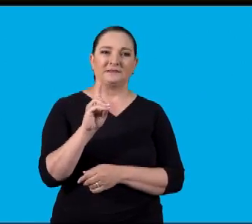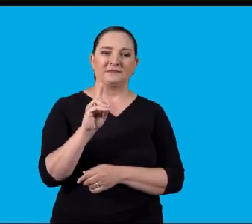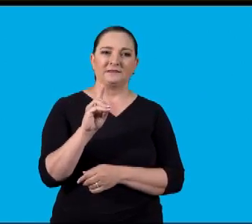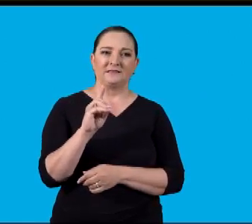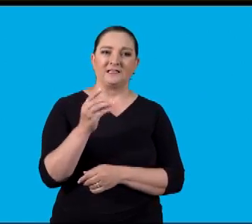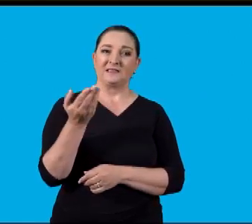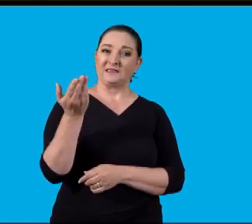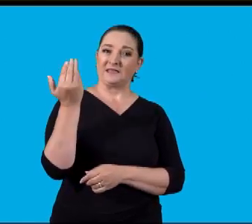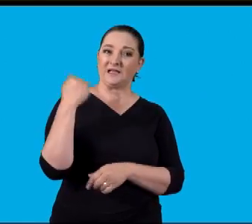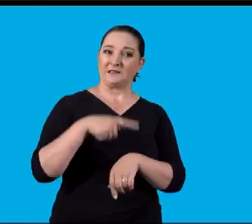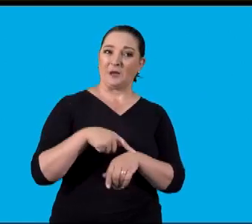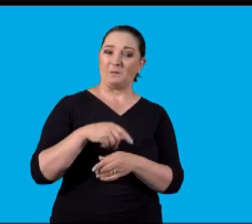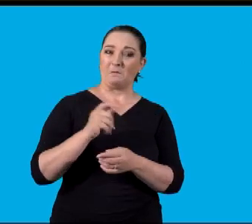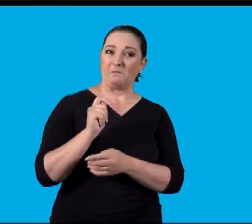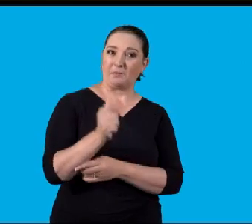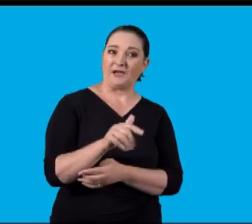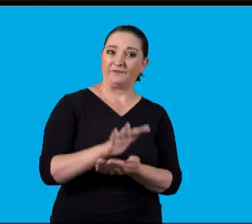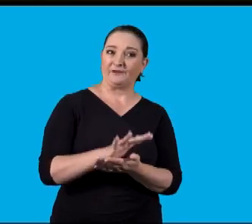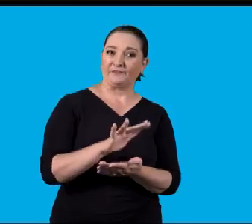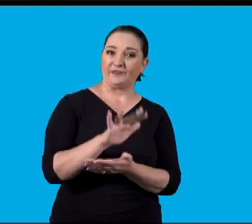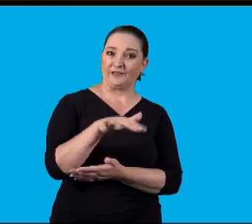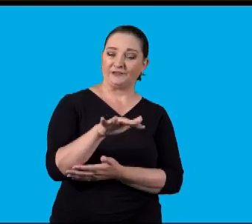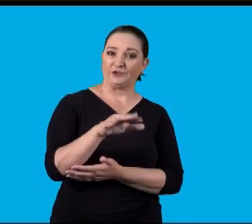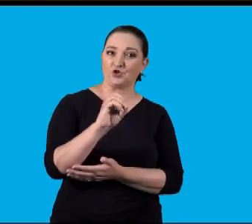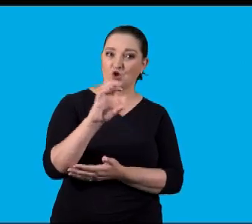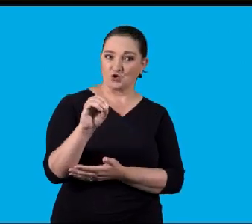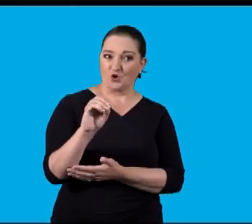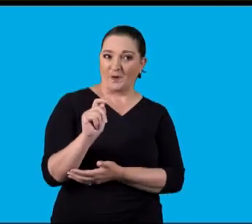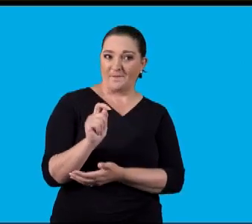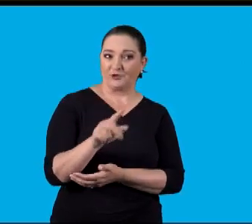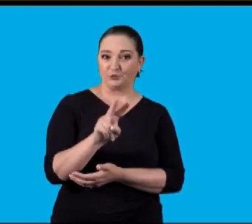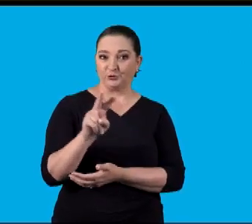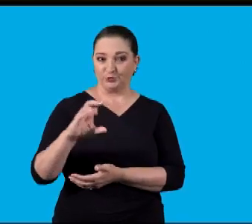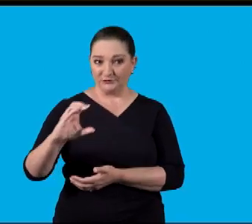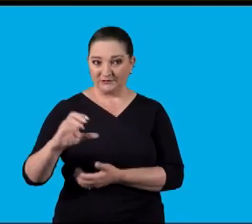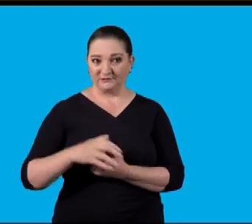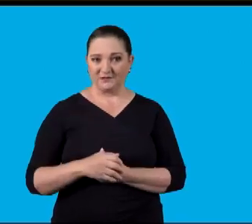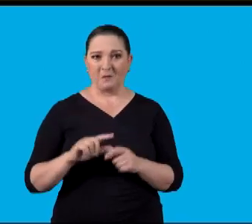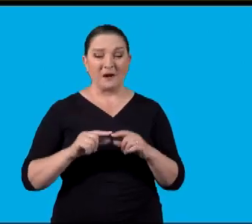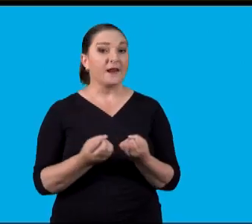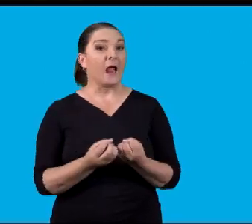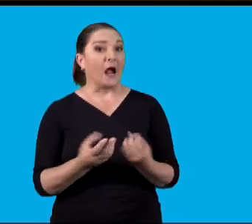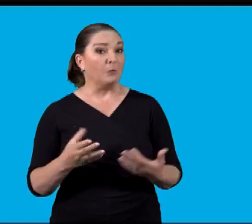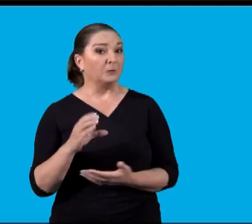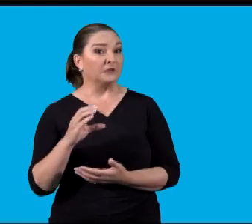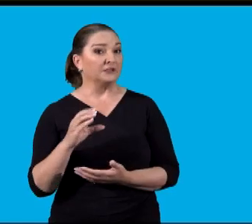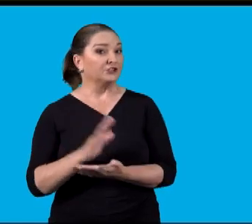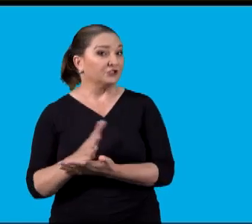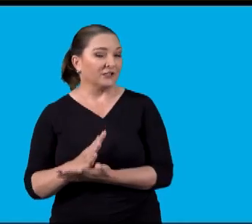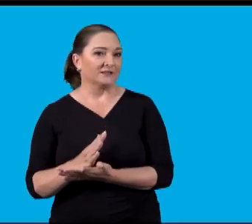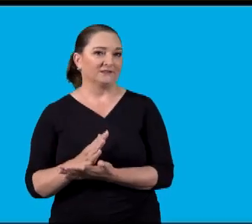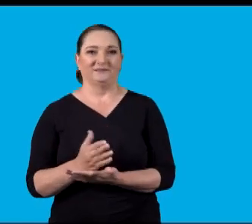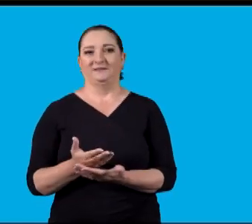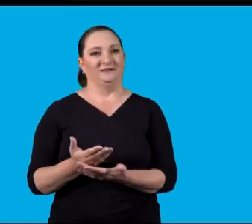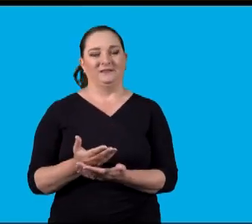of 22 cents was paid on 15 October. Now, you cannot get the number of shares as yet.